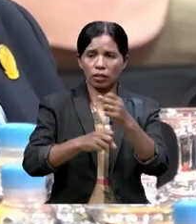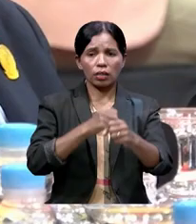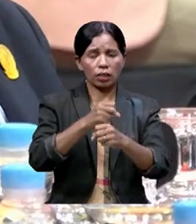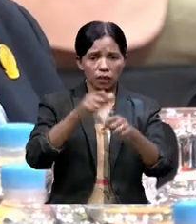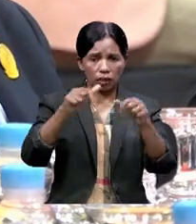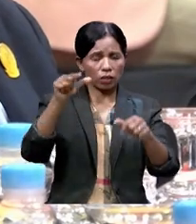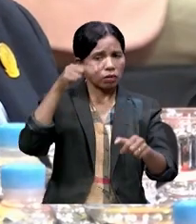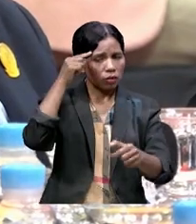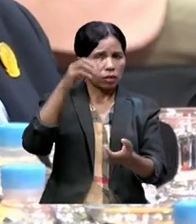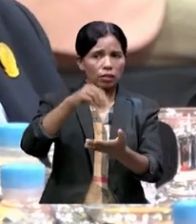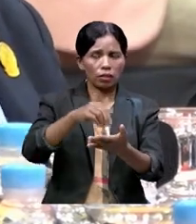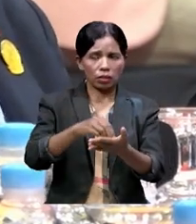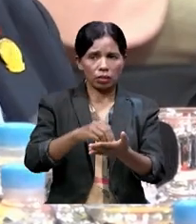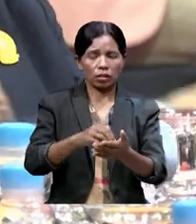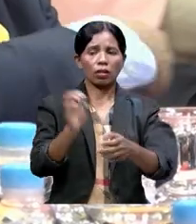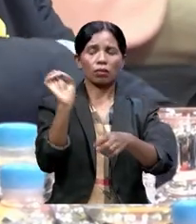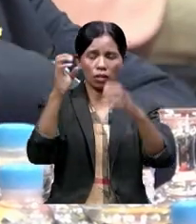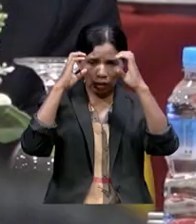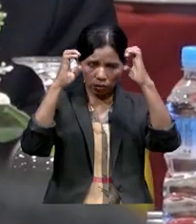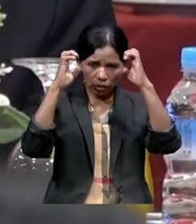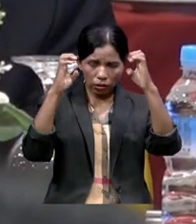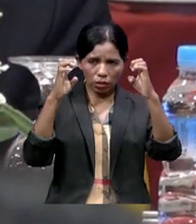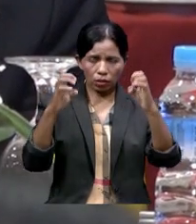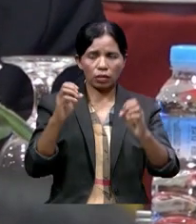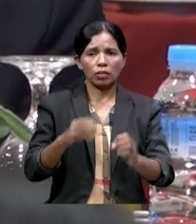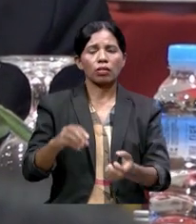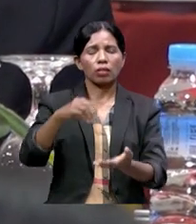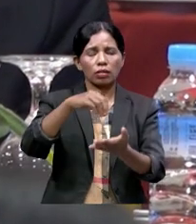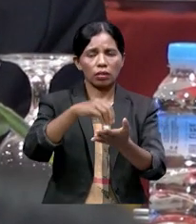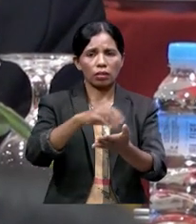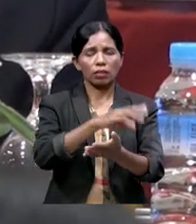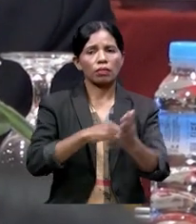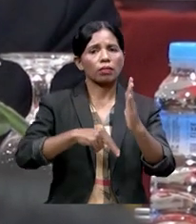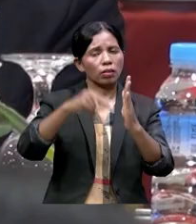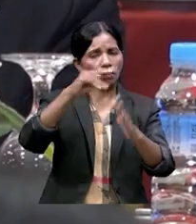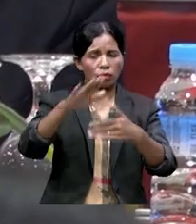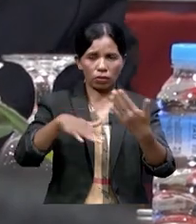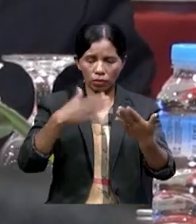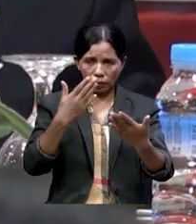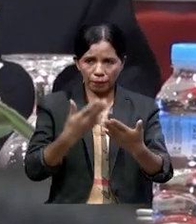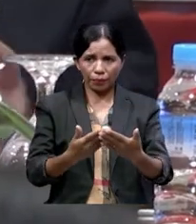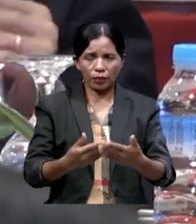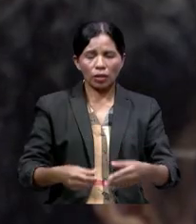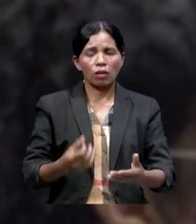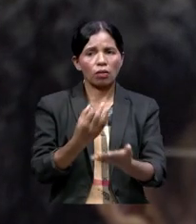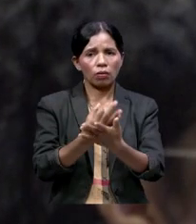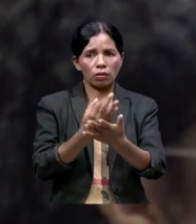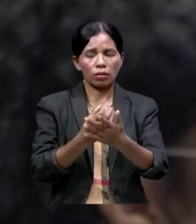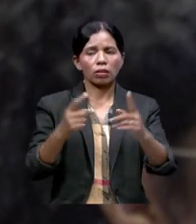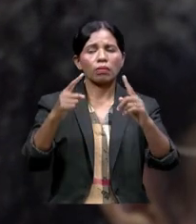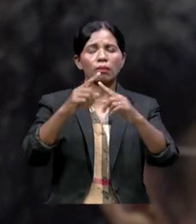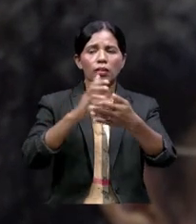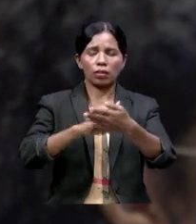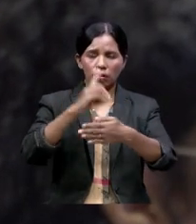para funcionamento e a setor educação, onde melhora ensino e a nível Hotu. No Nemos, fundo para desenvolvimento do capital